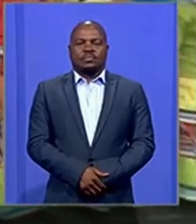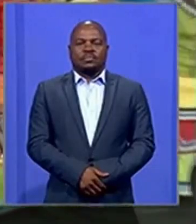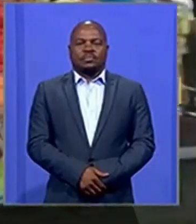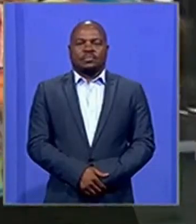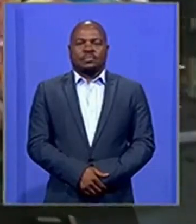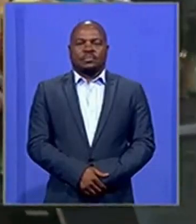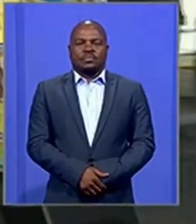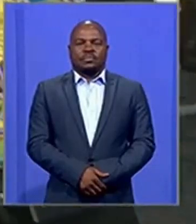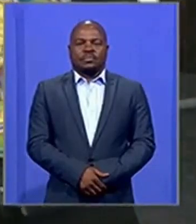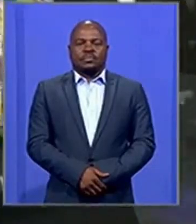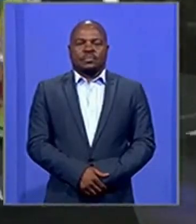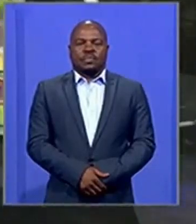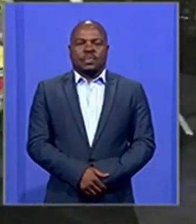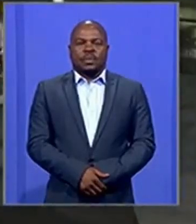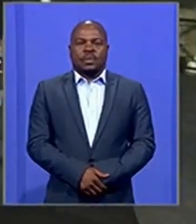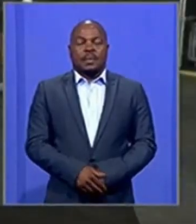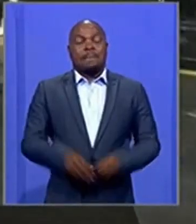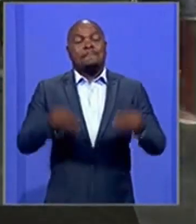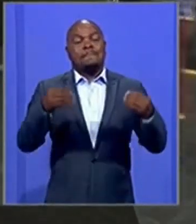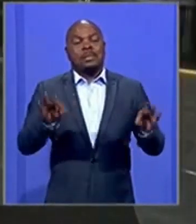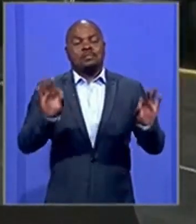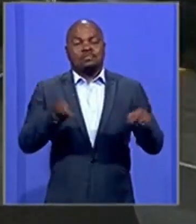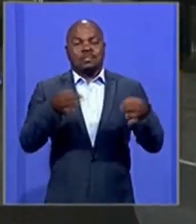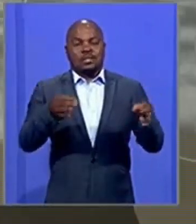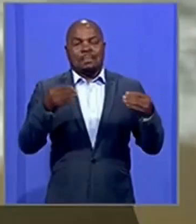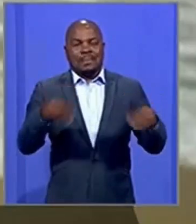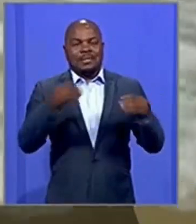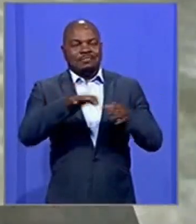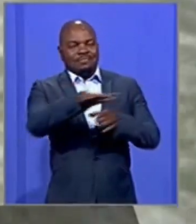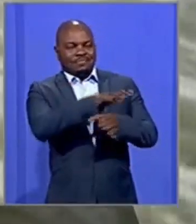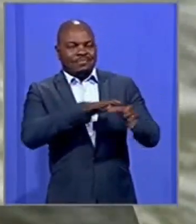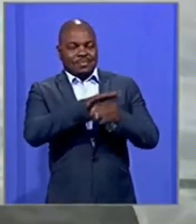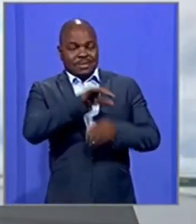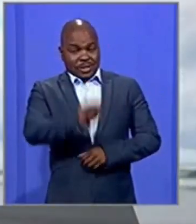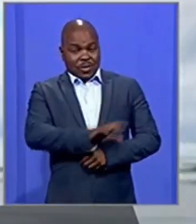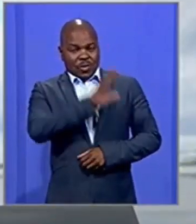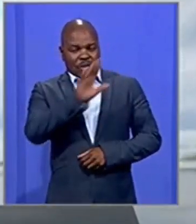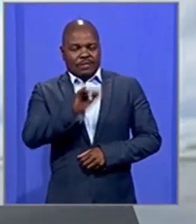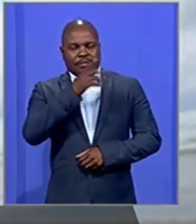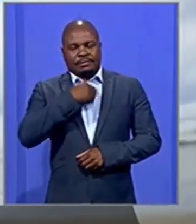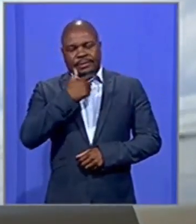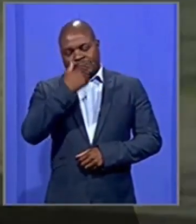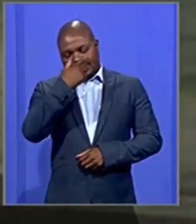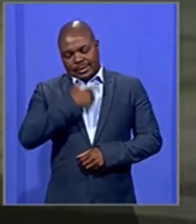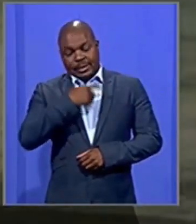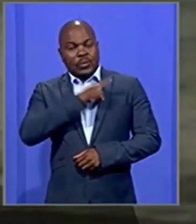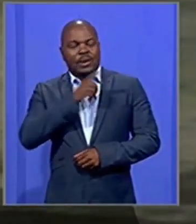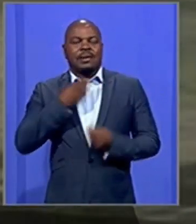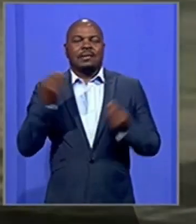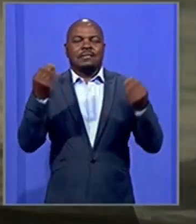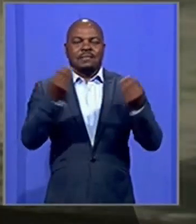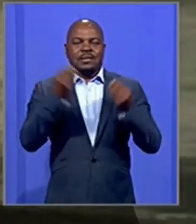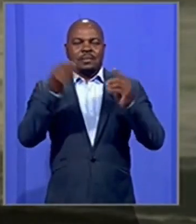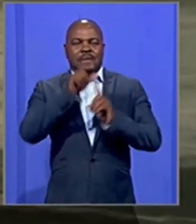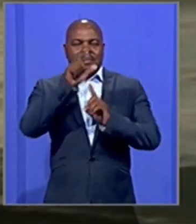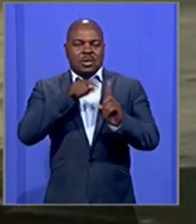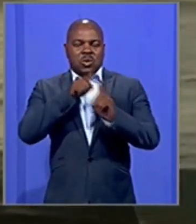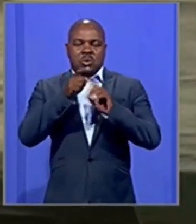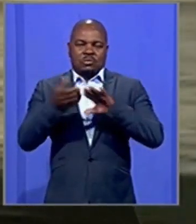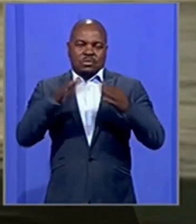nation. Industry ya mmino ka Afrika Borwa e nyamišitšwe ke lehu la seopedi sa go tuma yo a